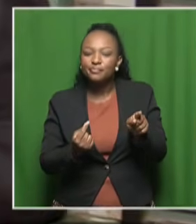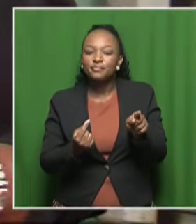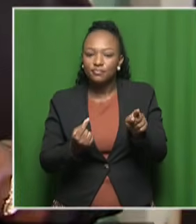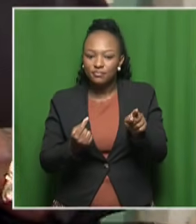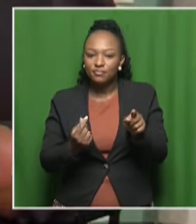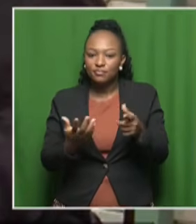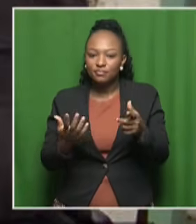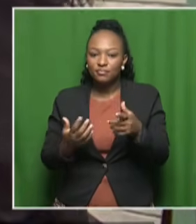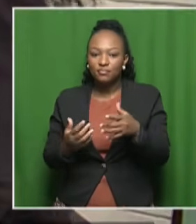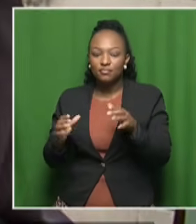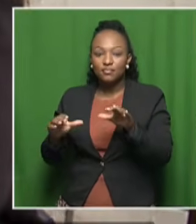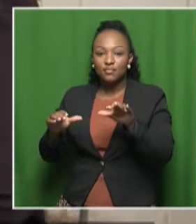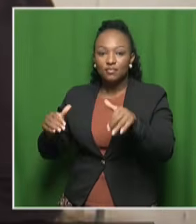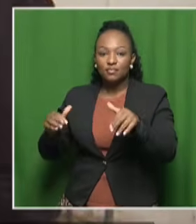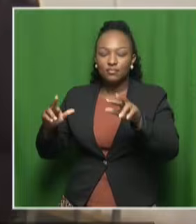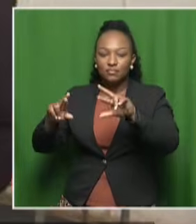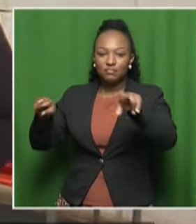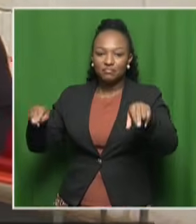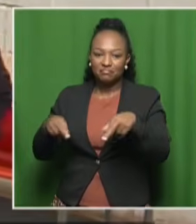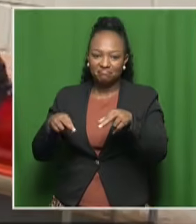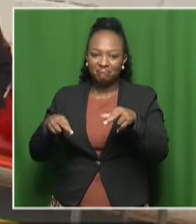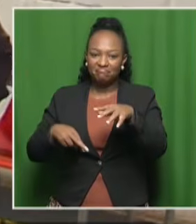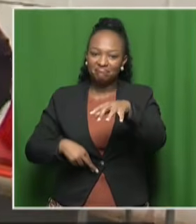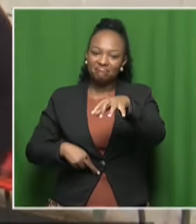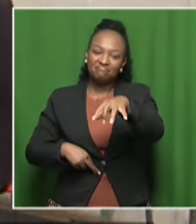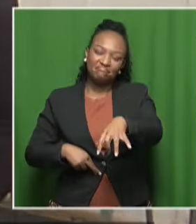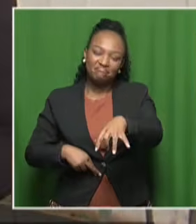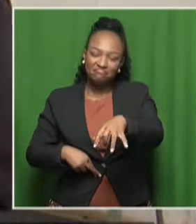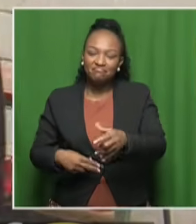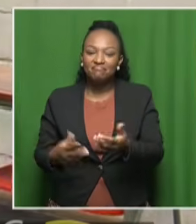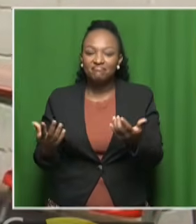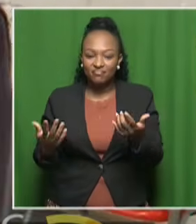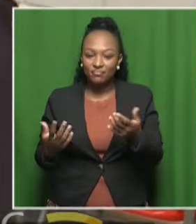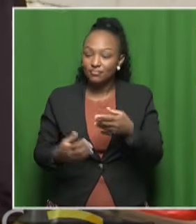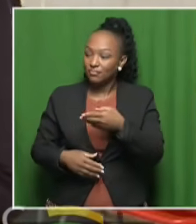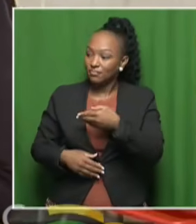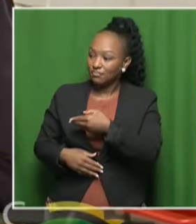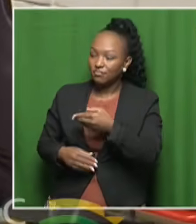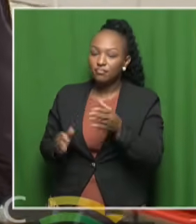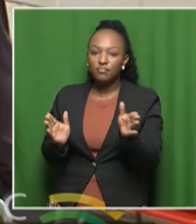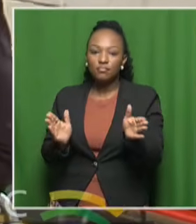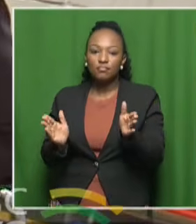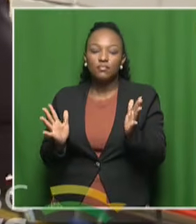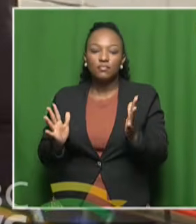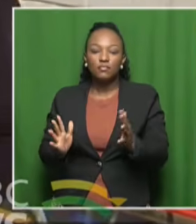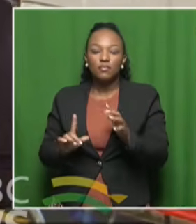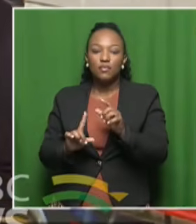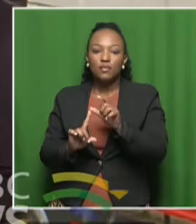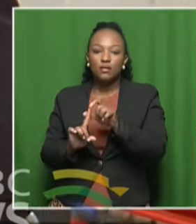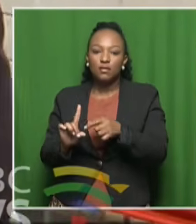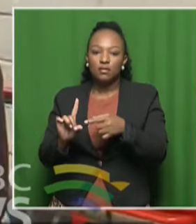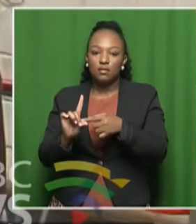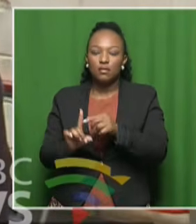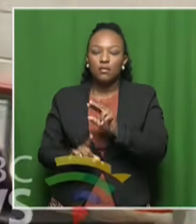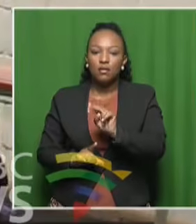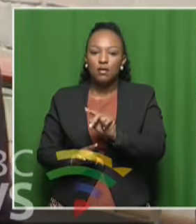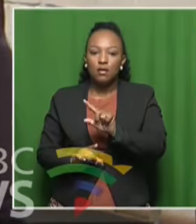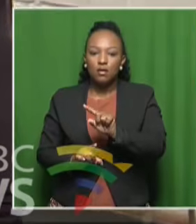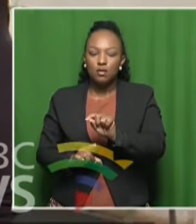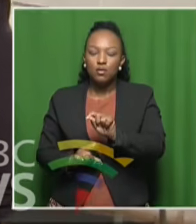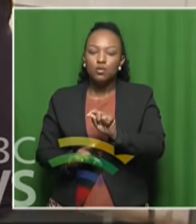in the classroom setup here in the academy, and I'm joined by facilitator Ntokozo Dube. Thank you so much